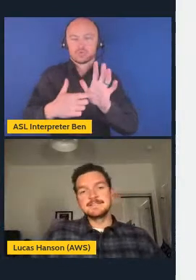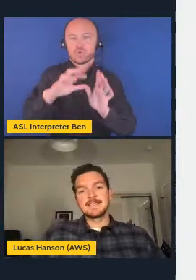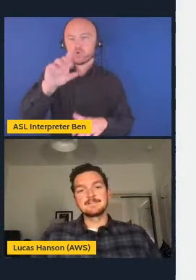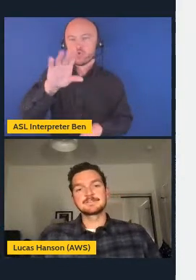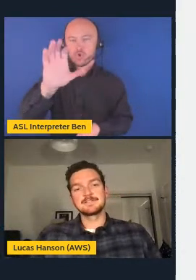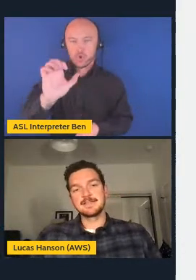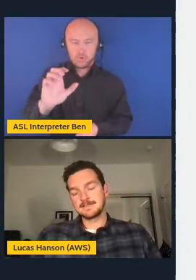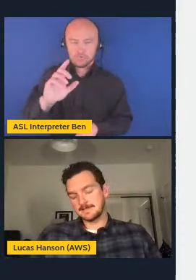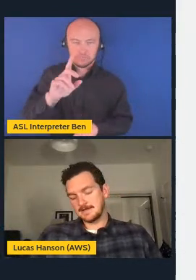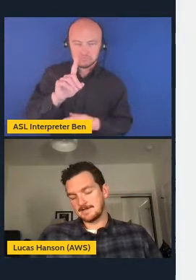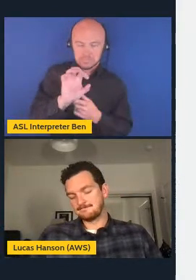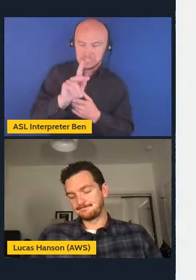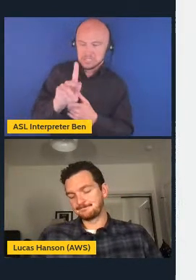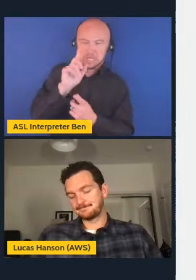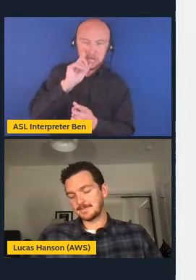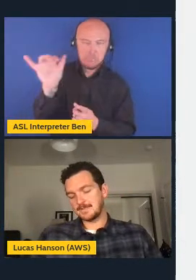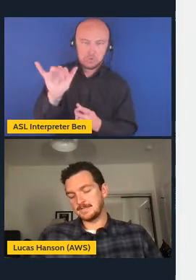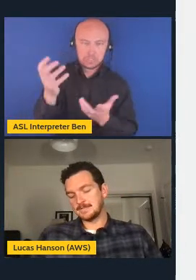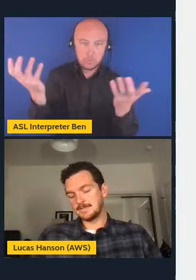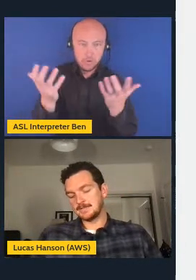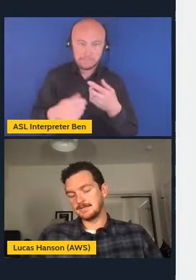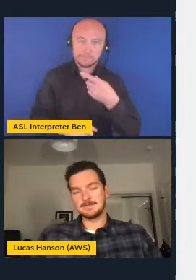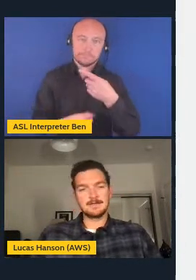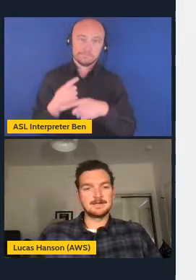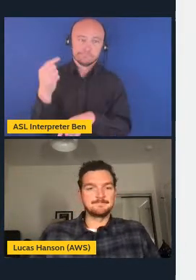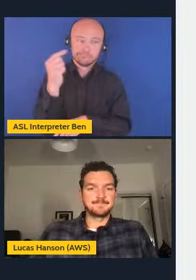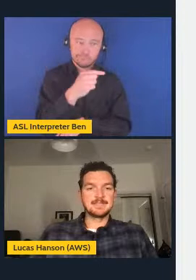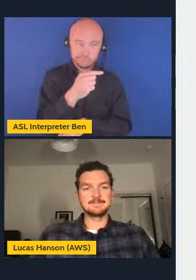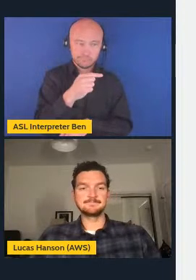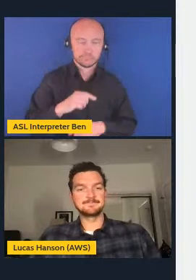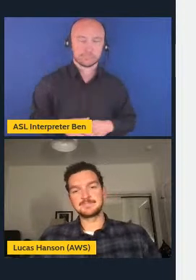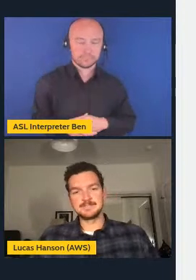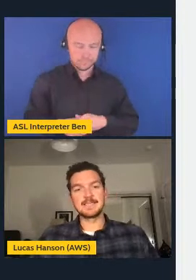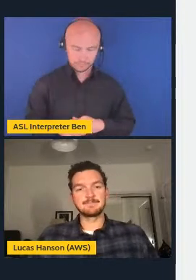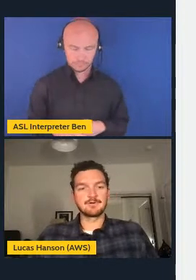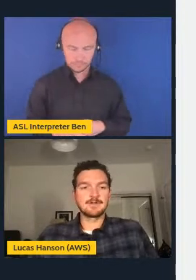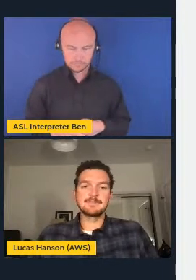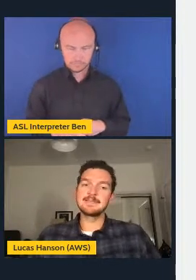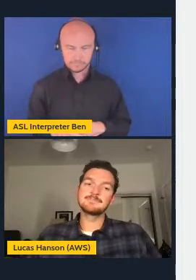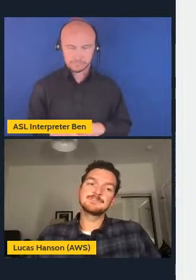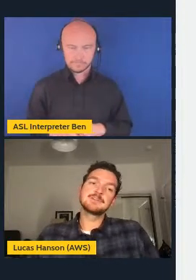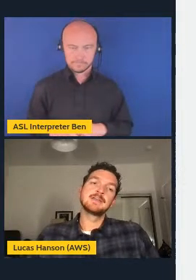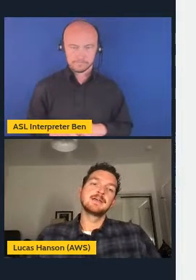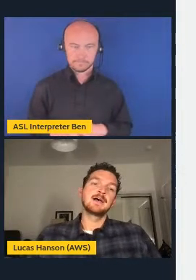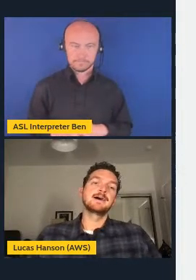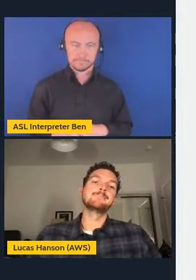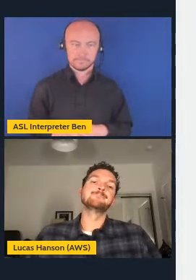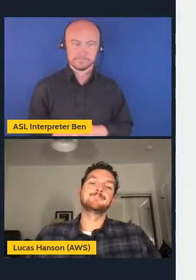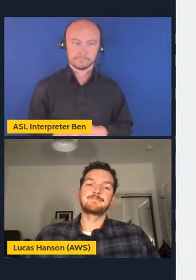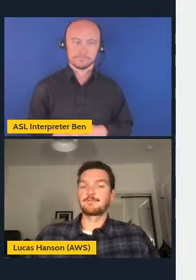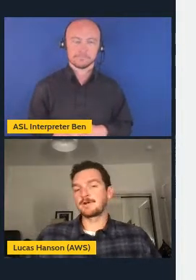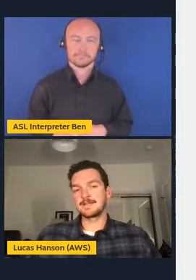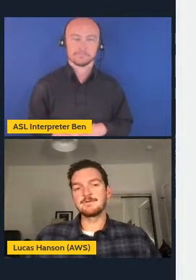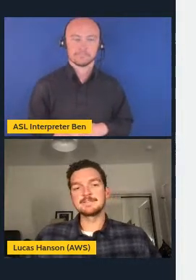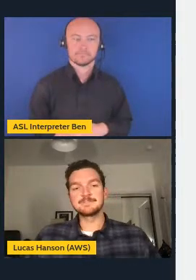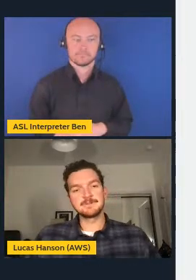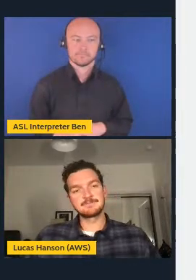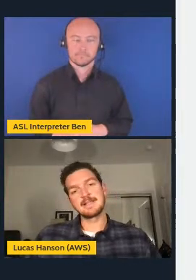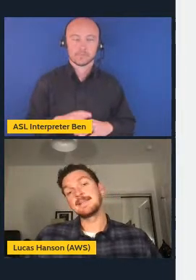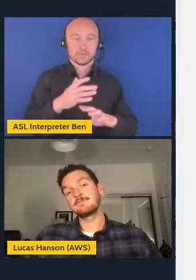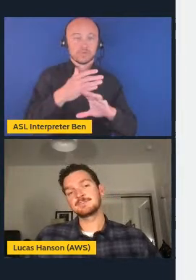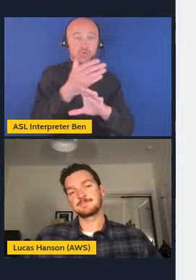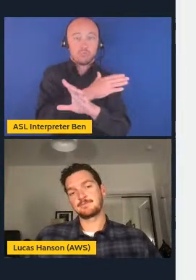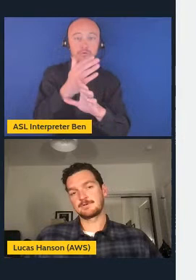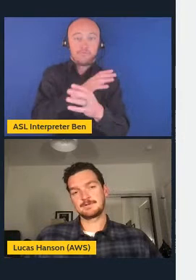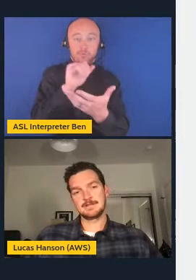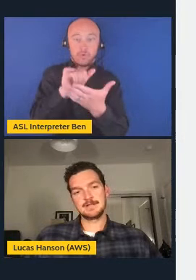the DDK looks like in CDK programming language. Before I go into it, right